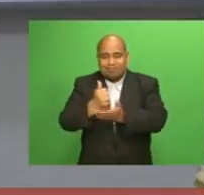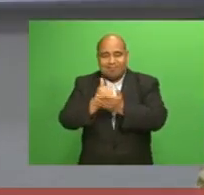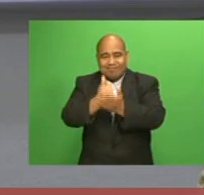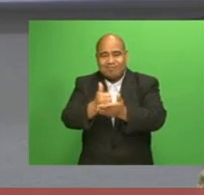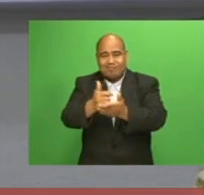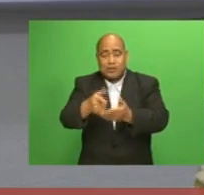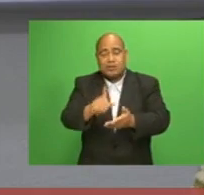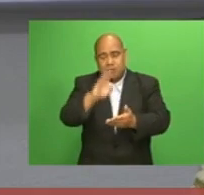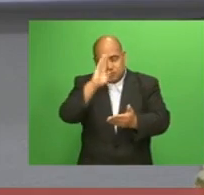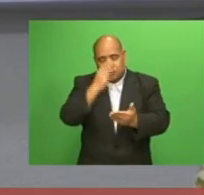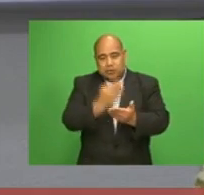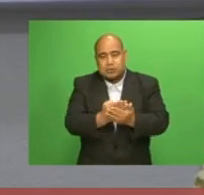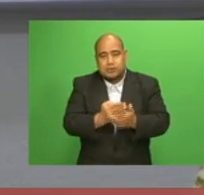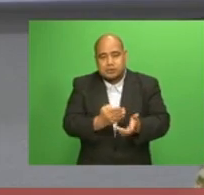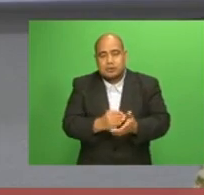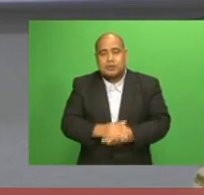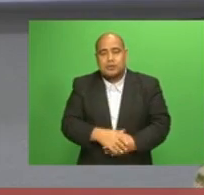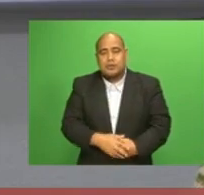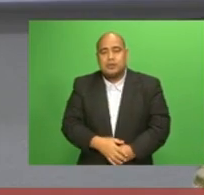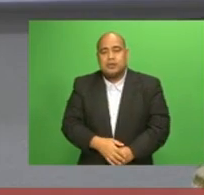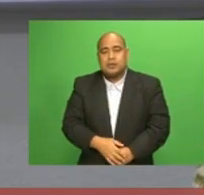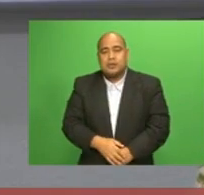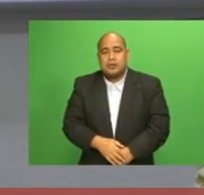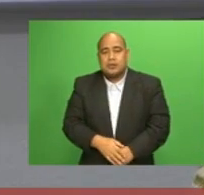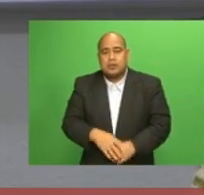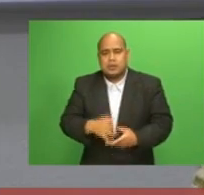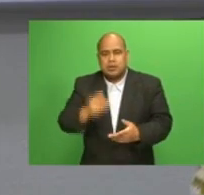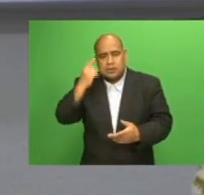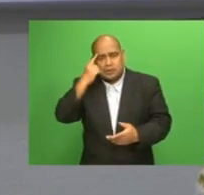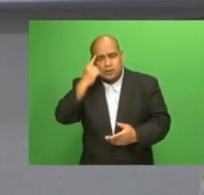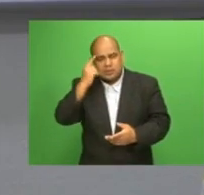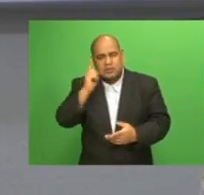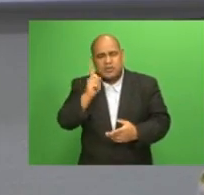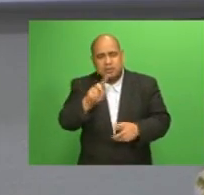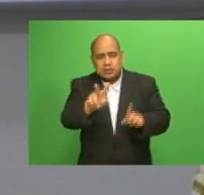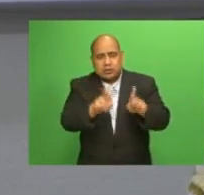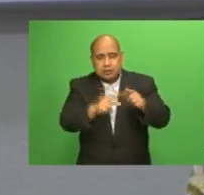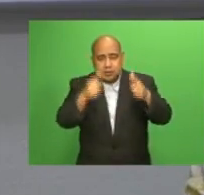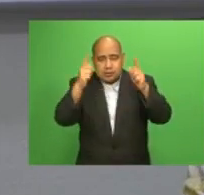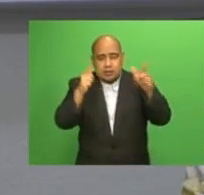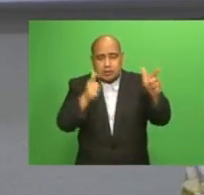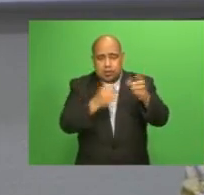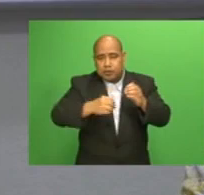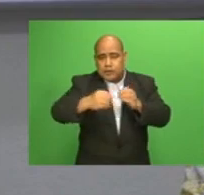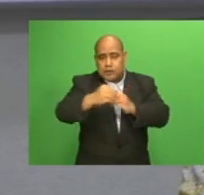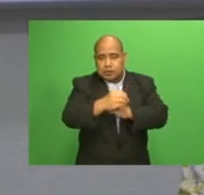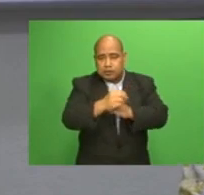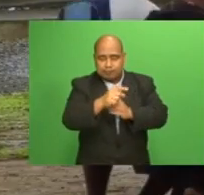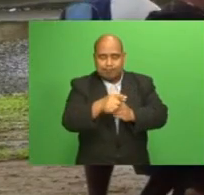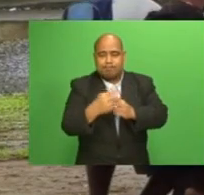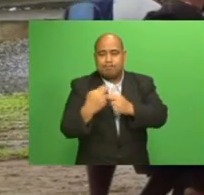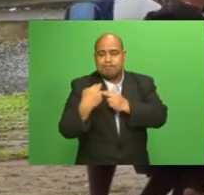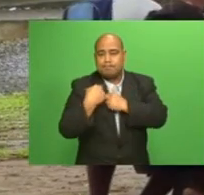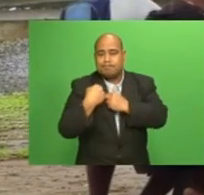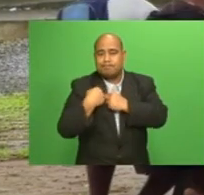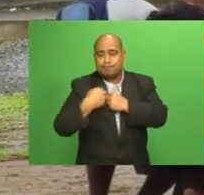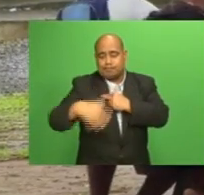the Vice-Chancellor's office is responsible for, and I'm sure they will conduct the necessary